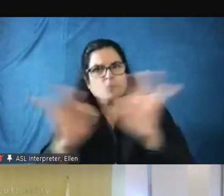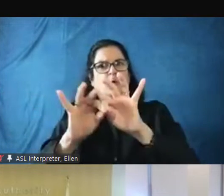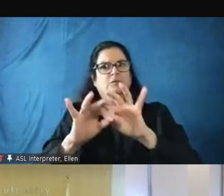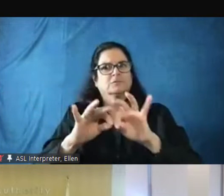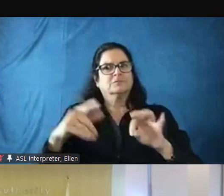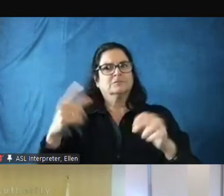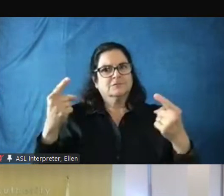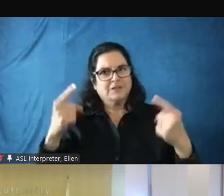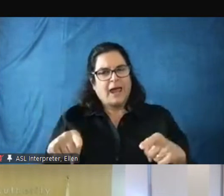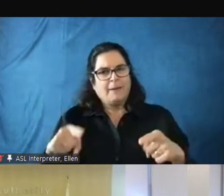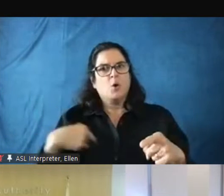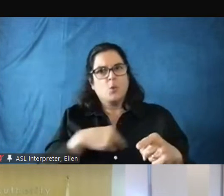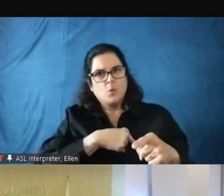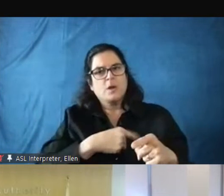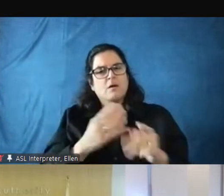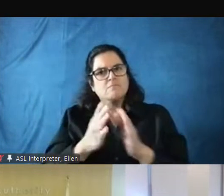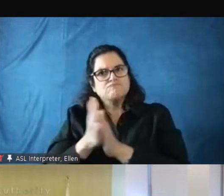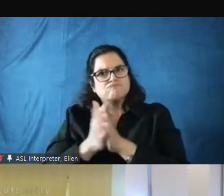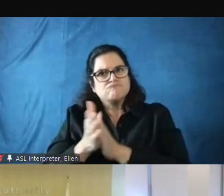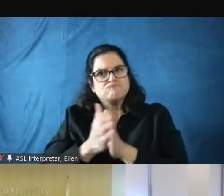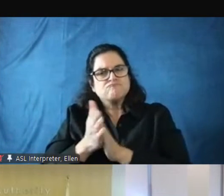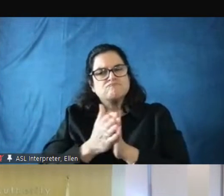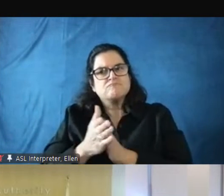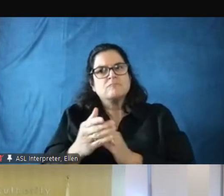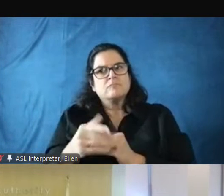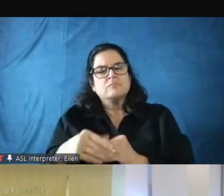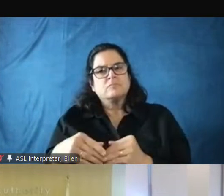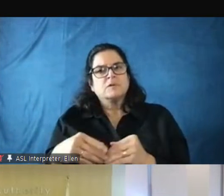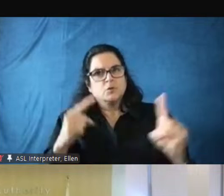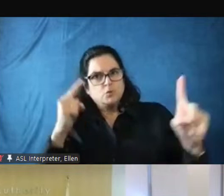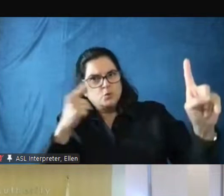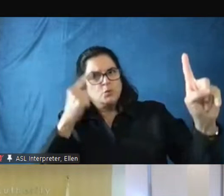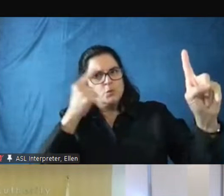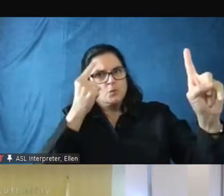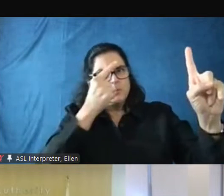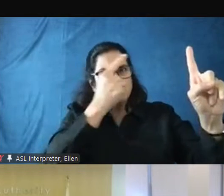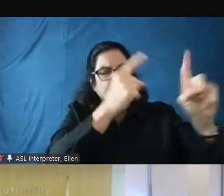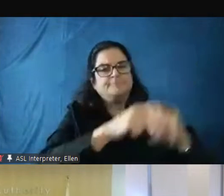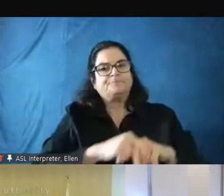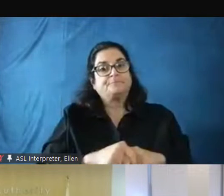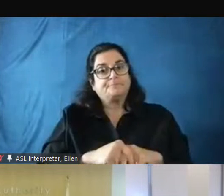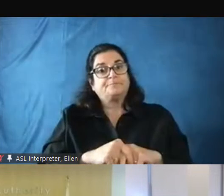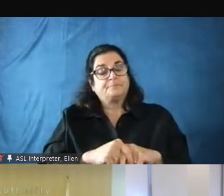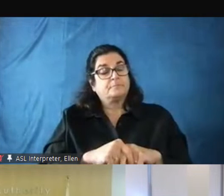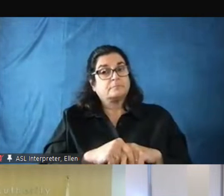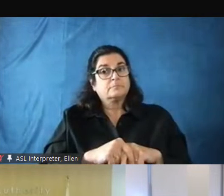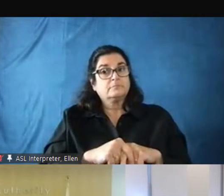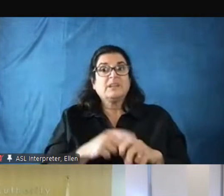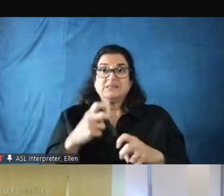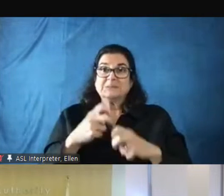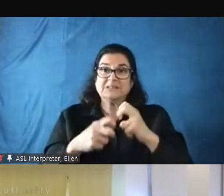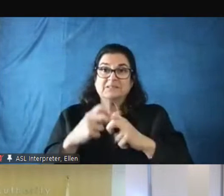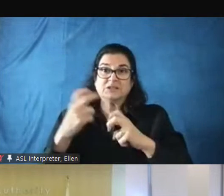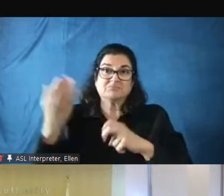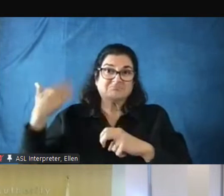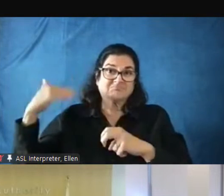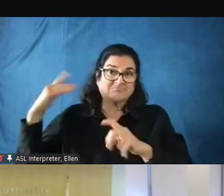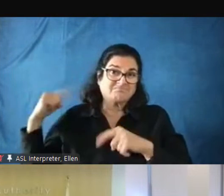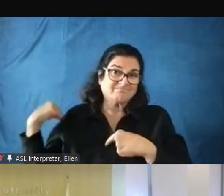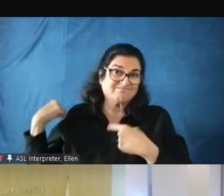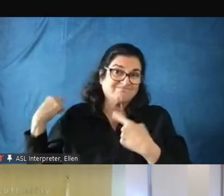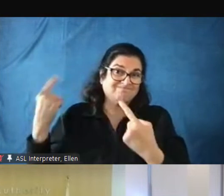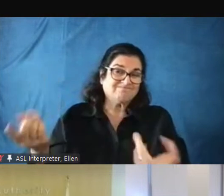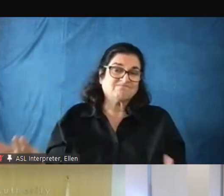of an incentive to want to pursue that. And I think that historically has been the challenge, really getting the attention that I